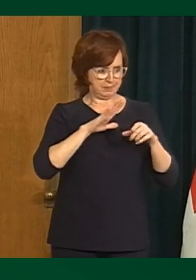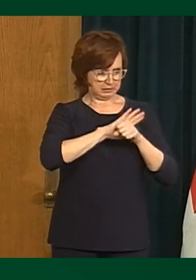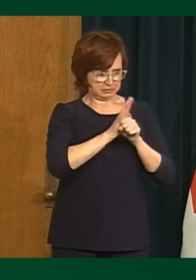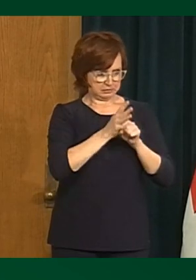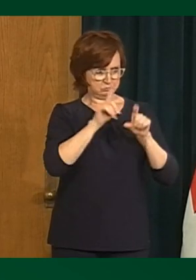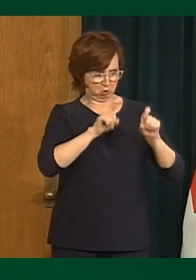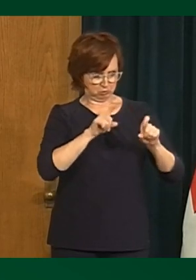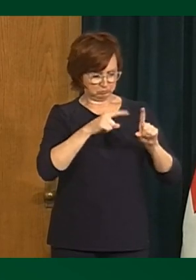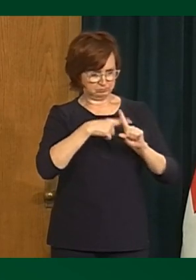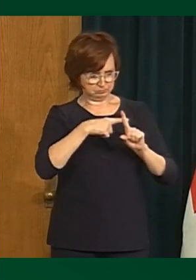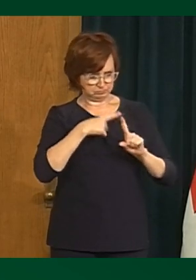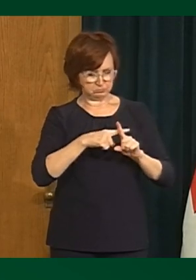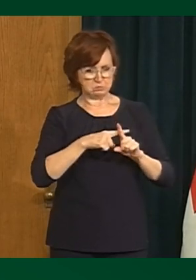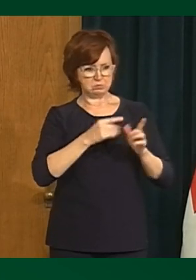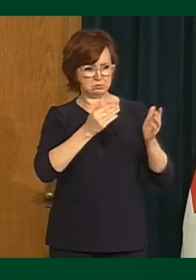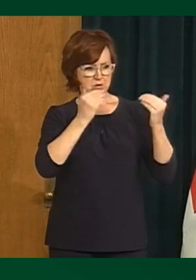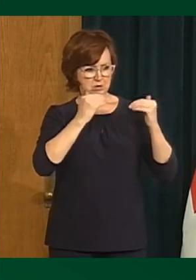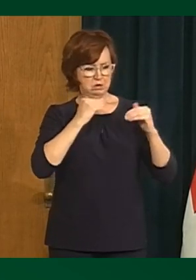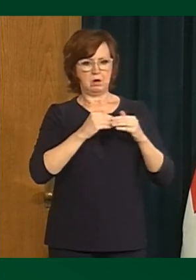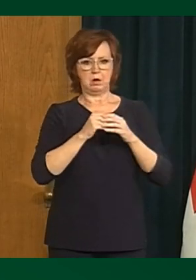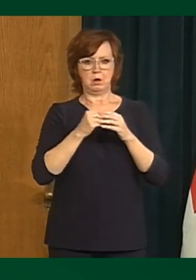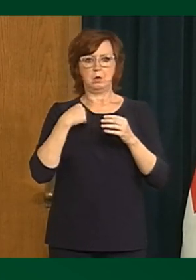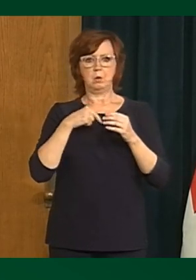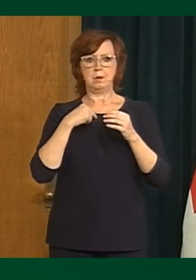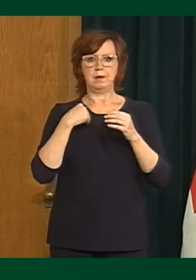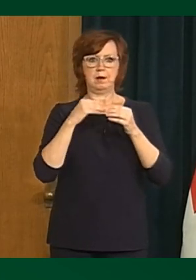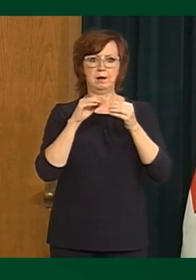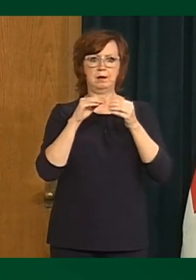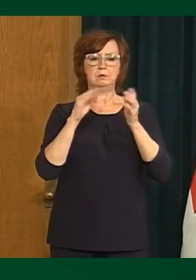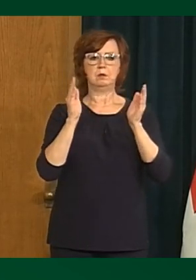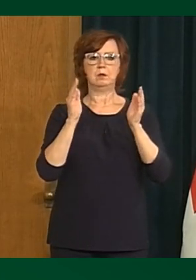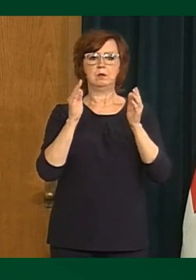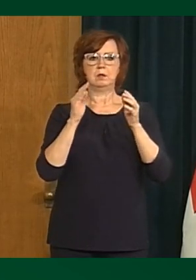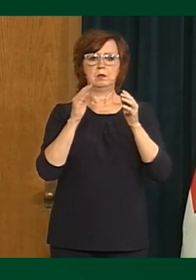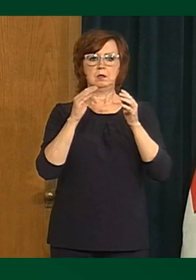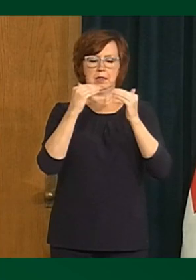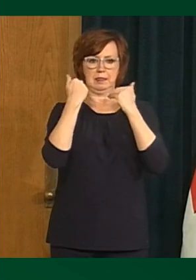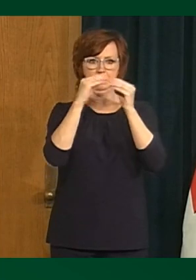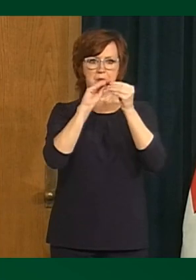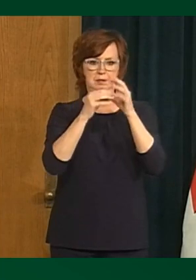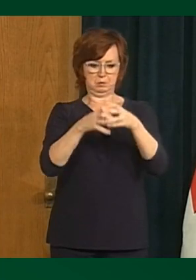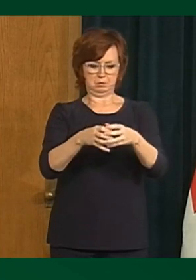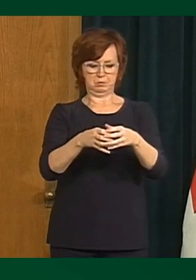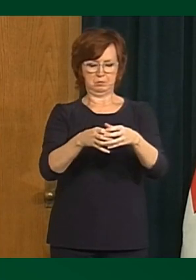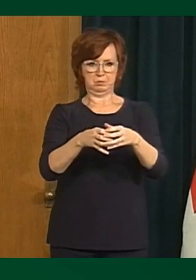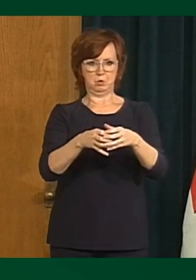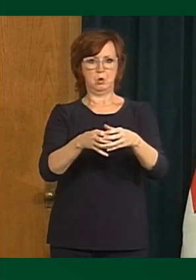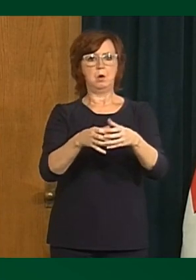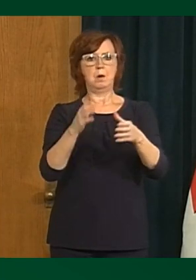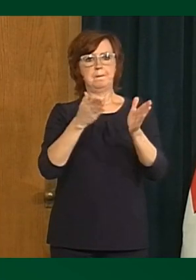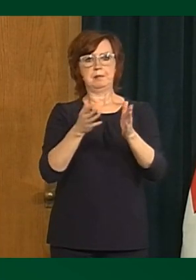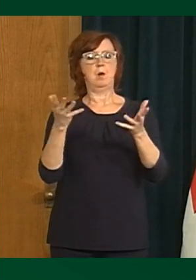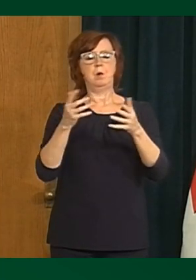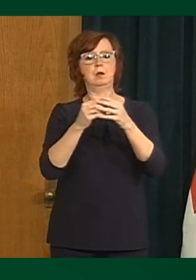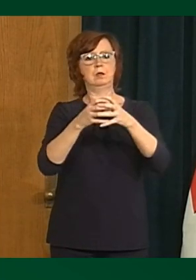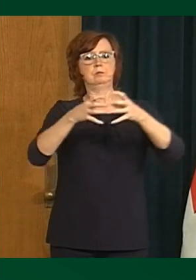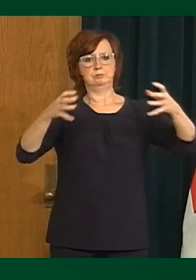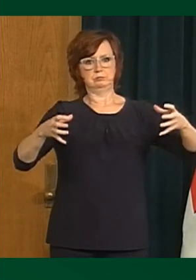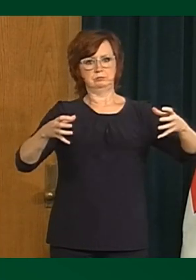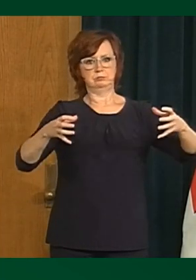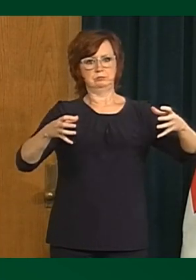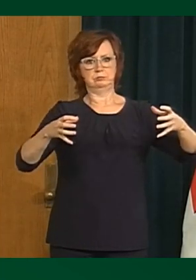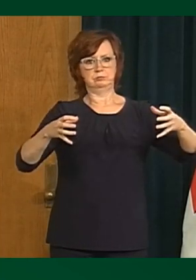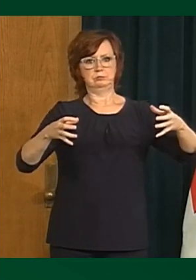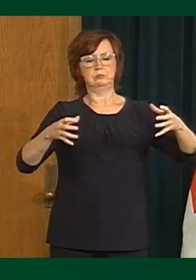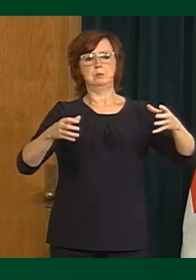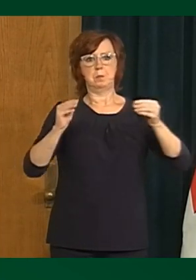as the testing guidelines expand, we hope to maintain or increase our testing numbers that we have currently and continue to monitor closely. And we